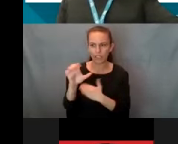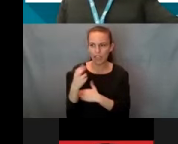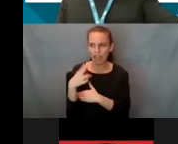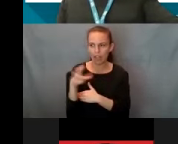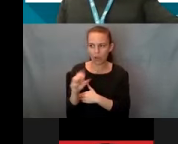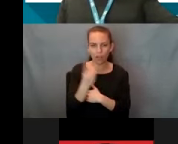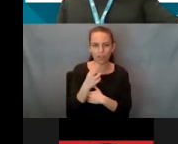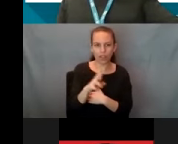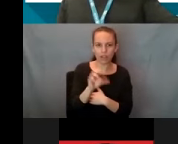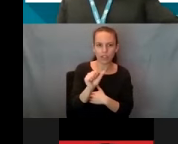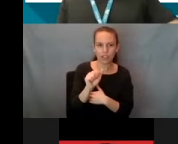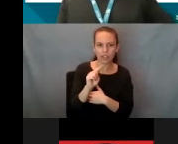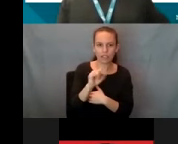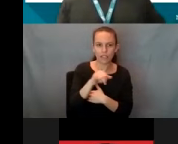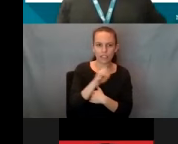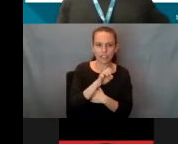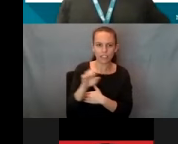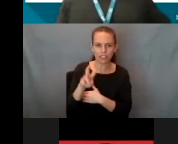Arora. Sanjeev?